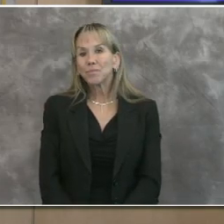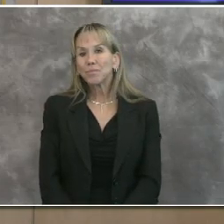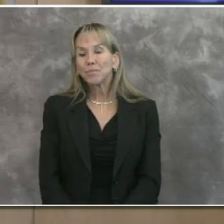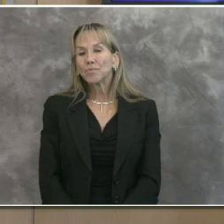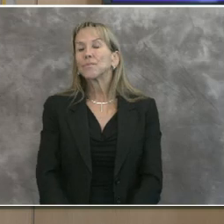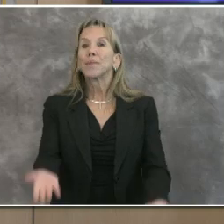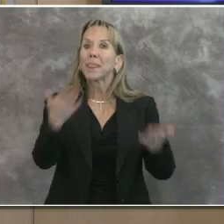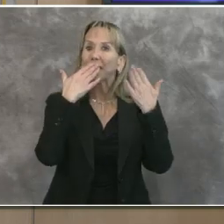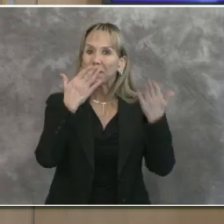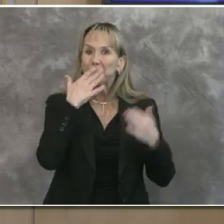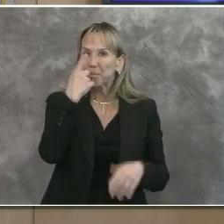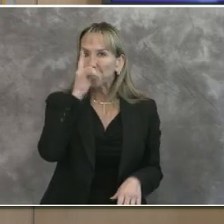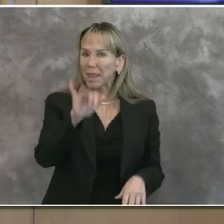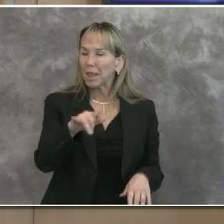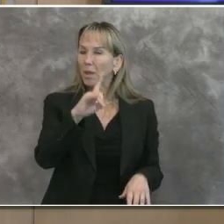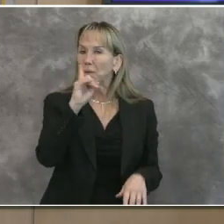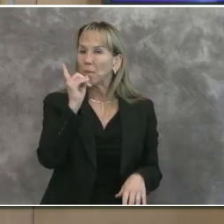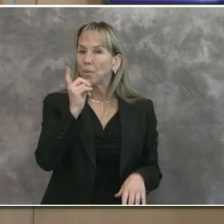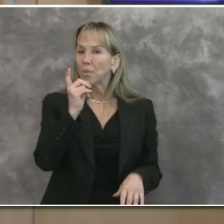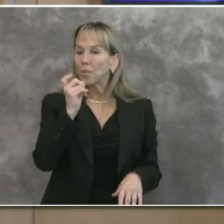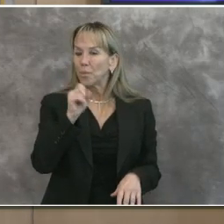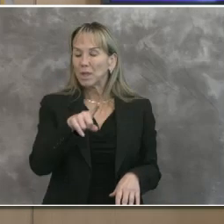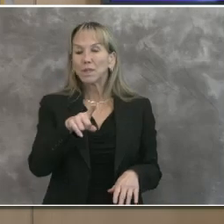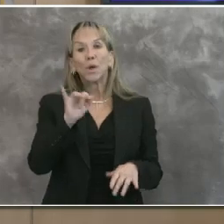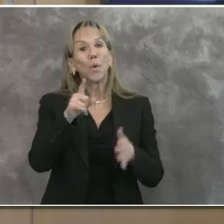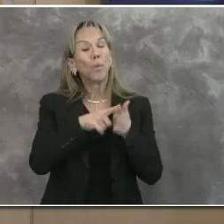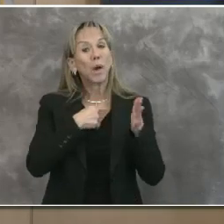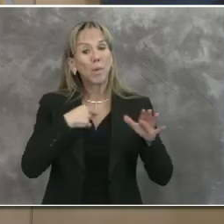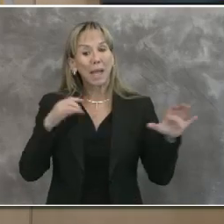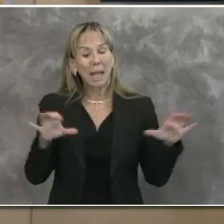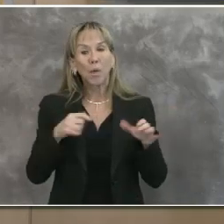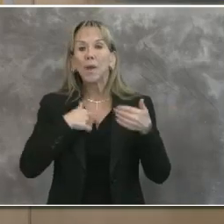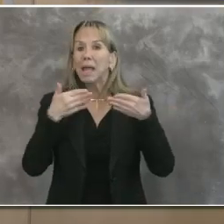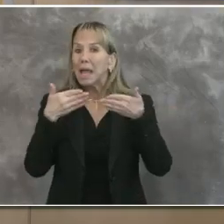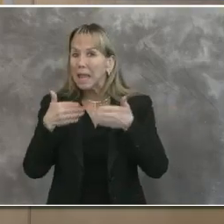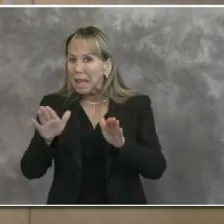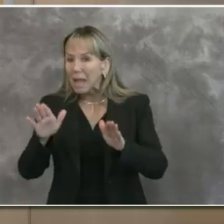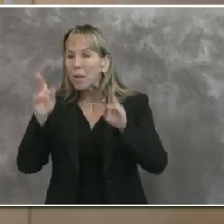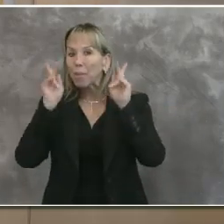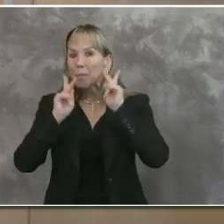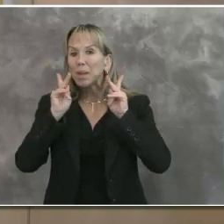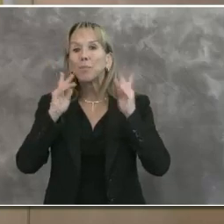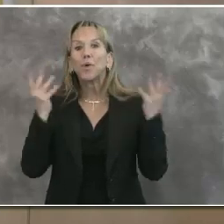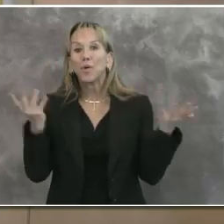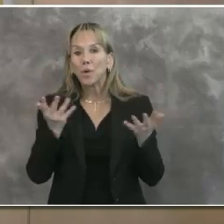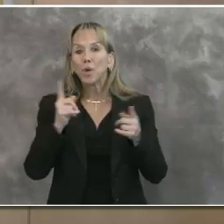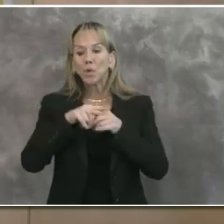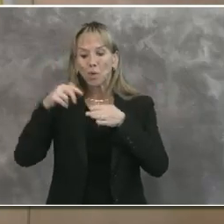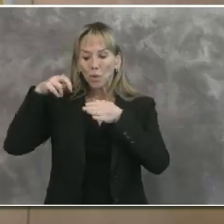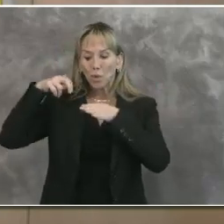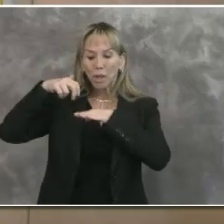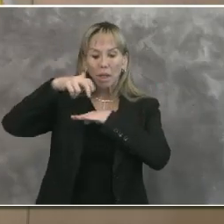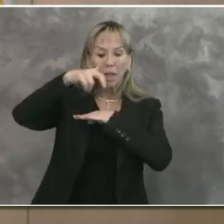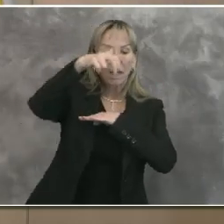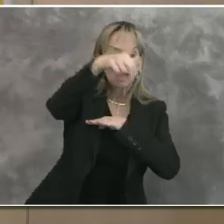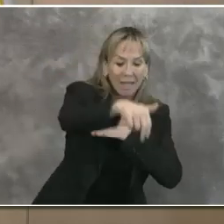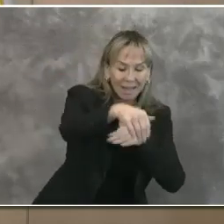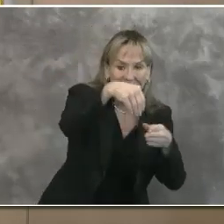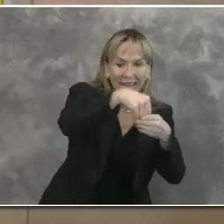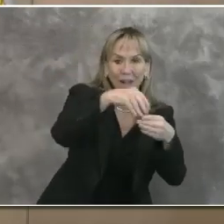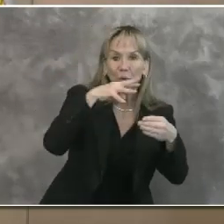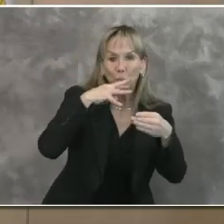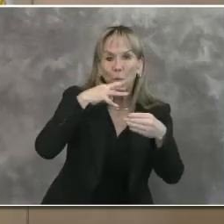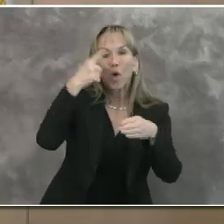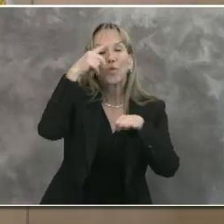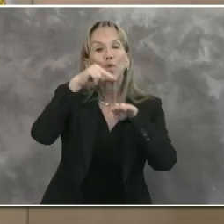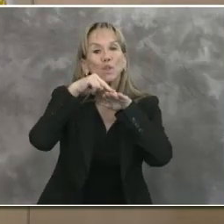Thank you for that question. The actions that we took were to allow individuals to go into the water to surf, and as